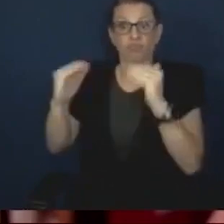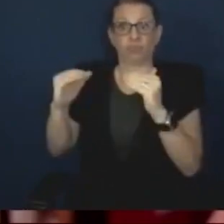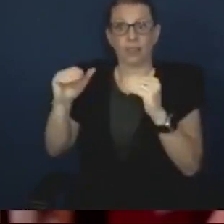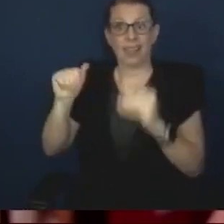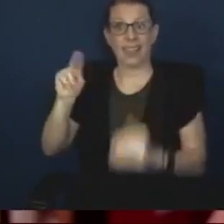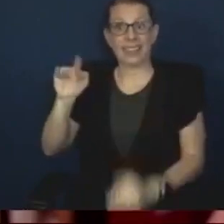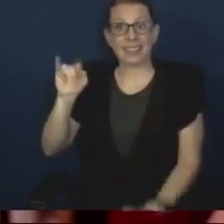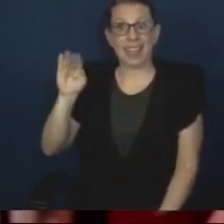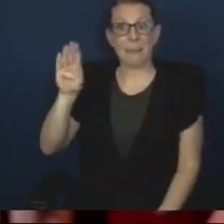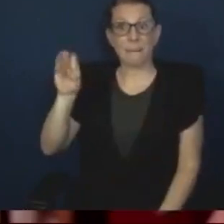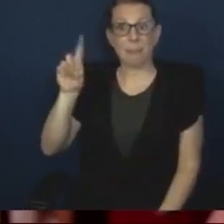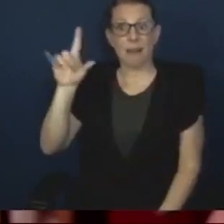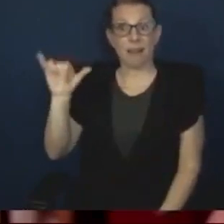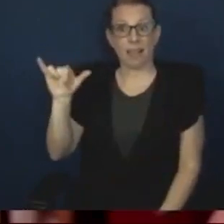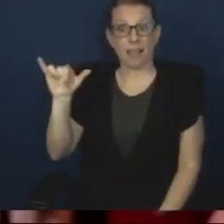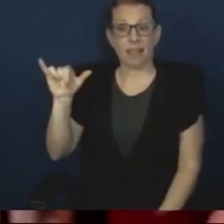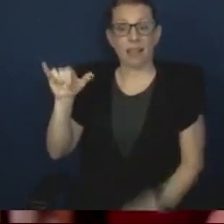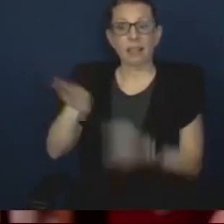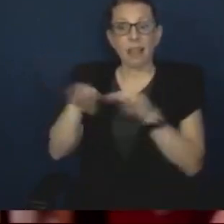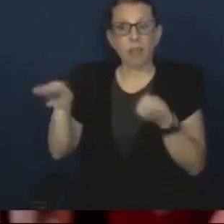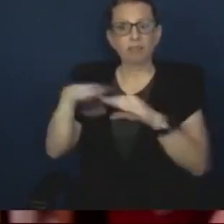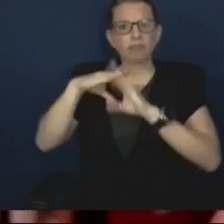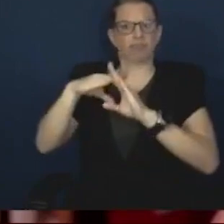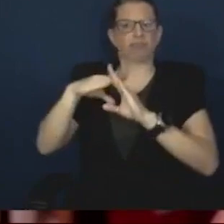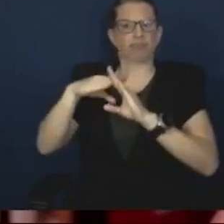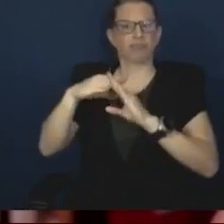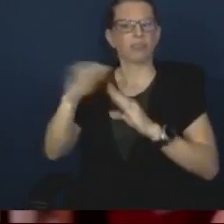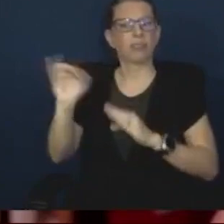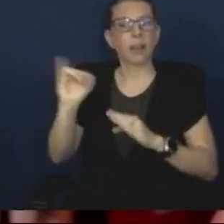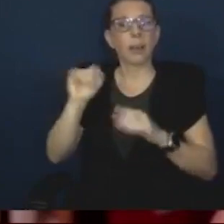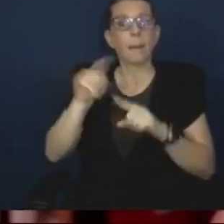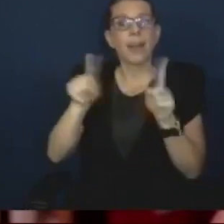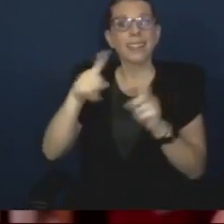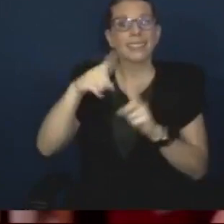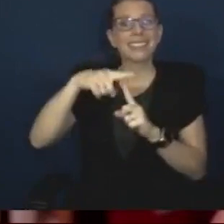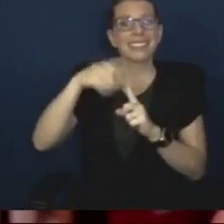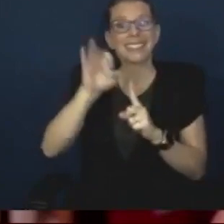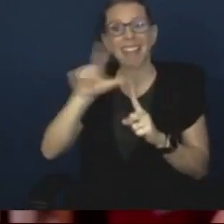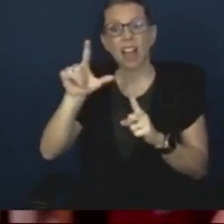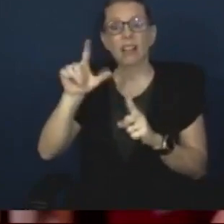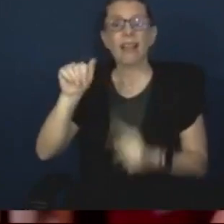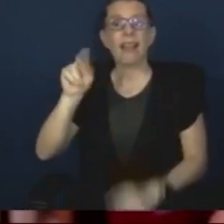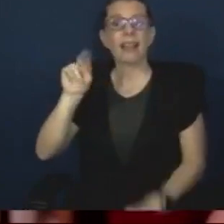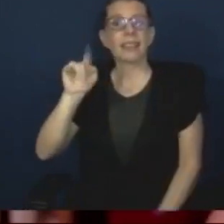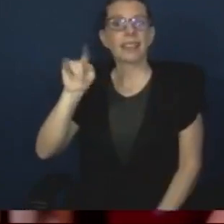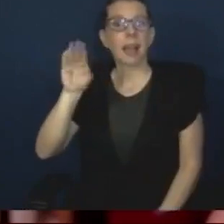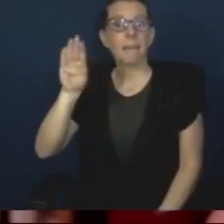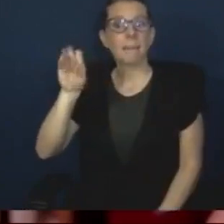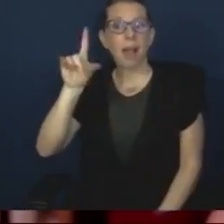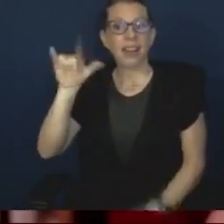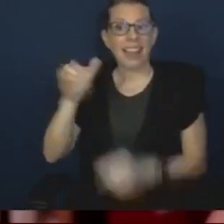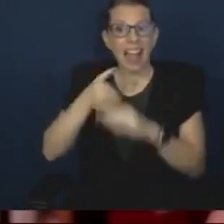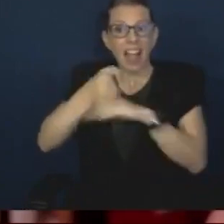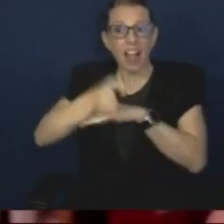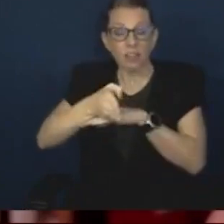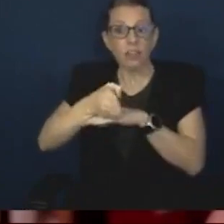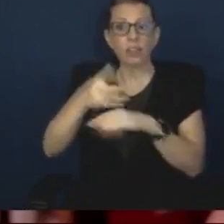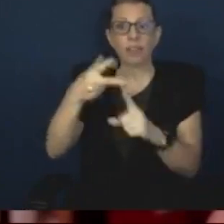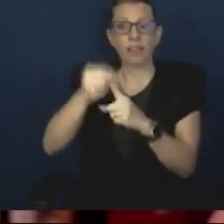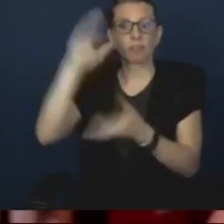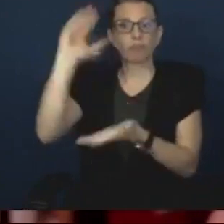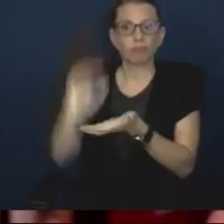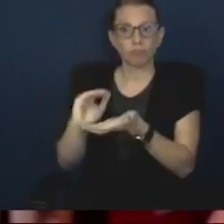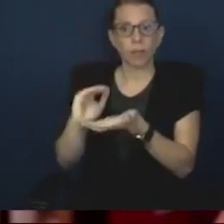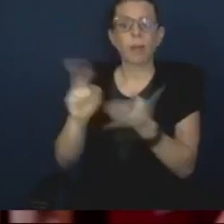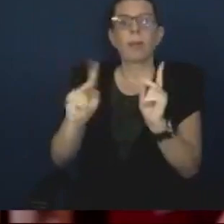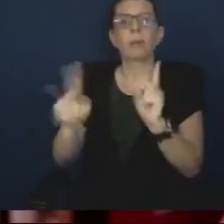did prevent infection. But naturally, antibody and T cell levels decline after vaccination, and therefore people started to be infected,